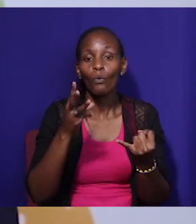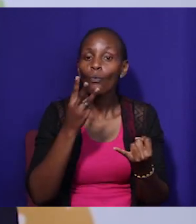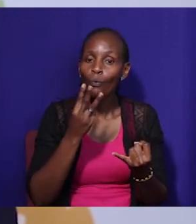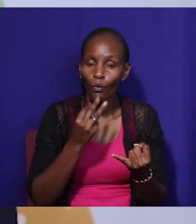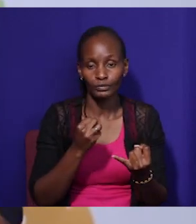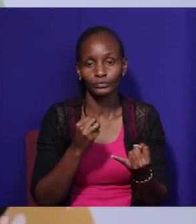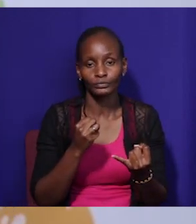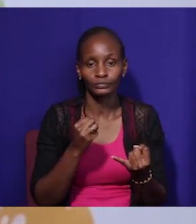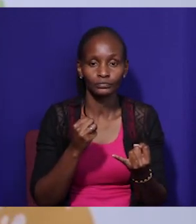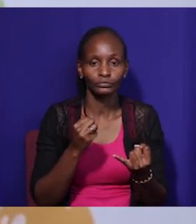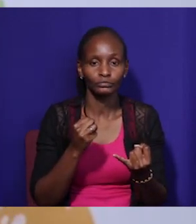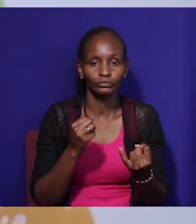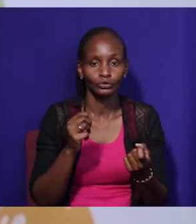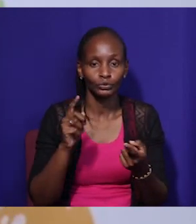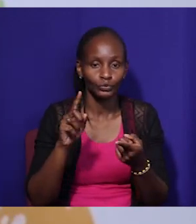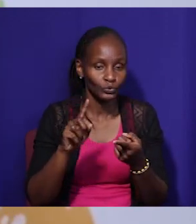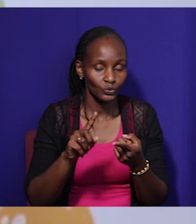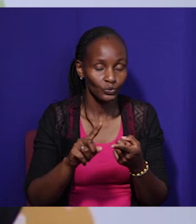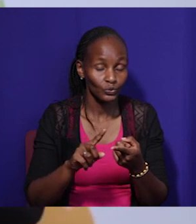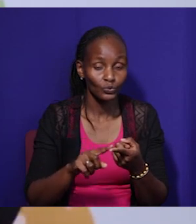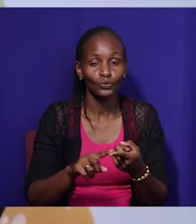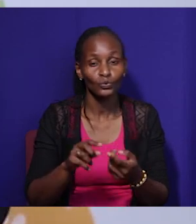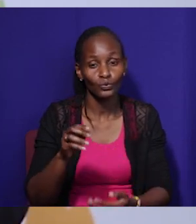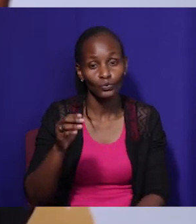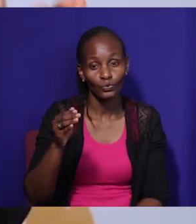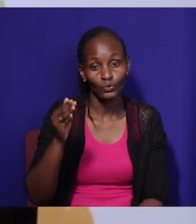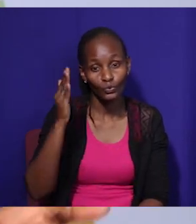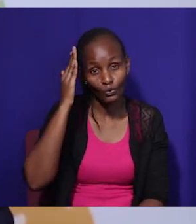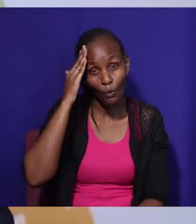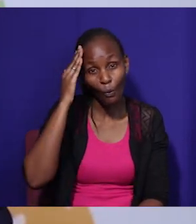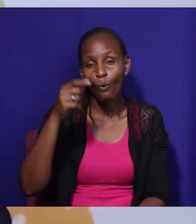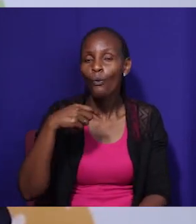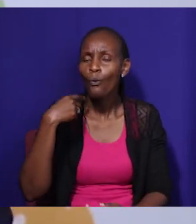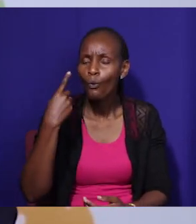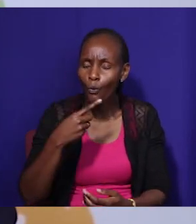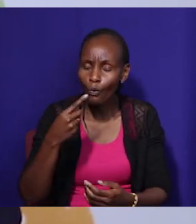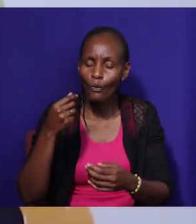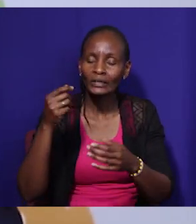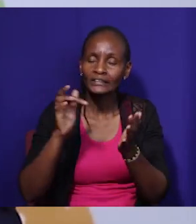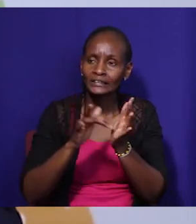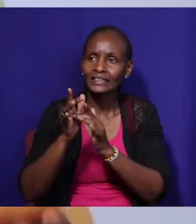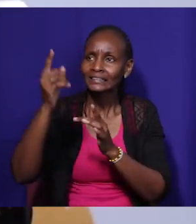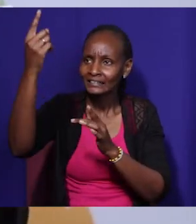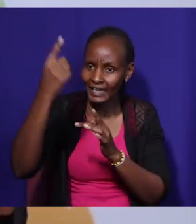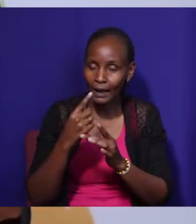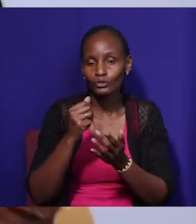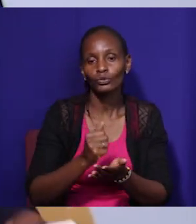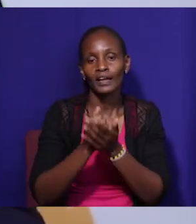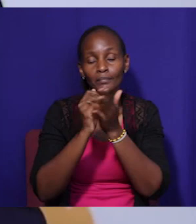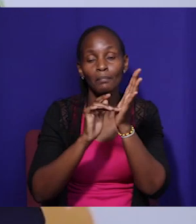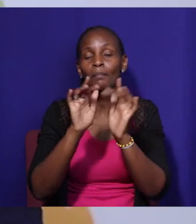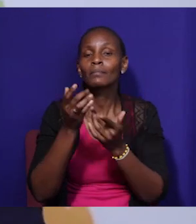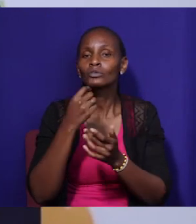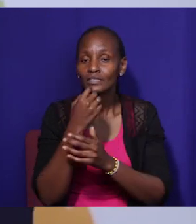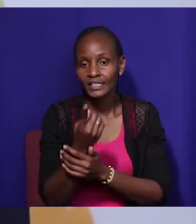know, whom does Jesus come to help? Our Bible tells